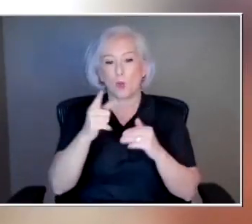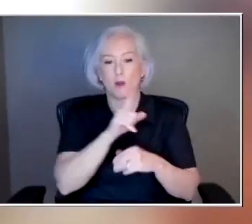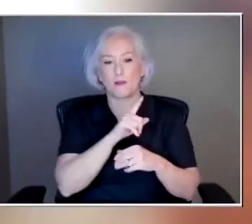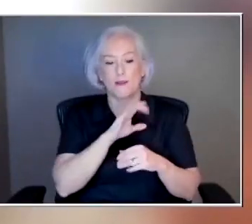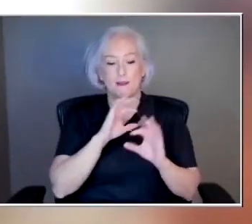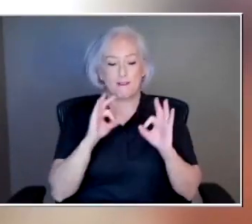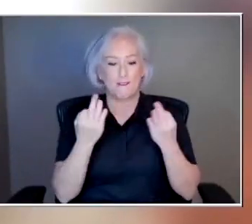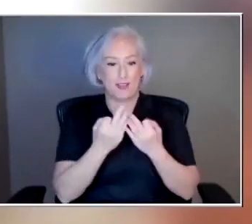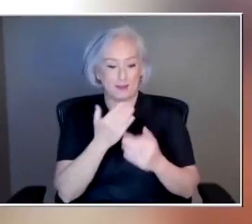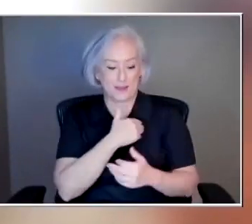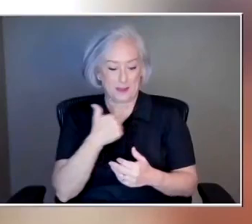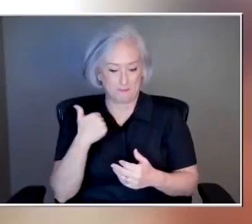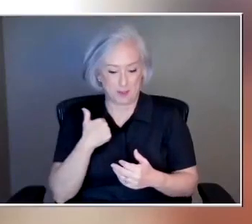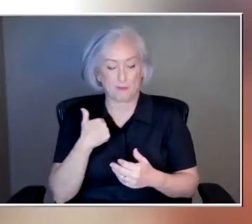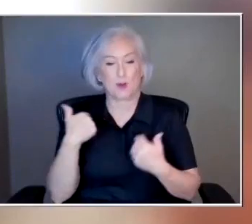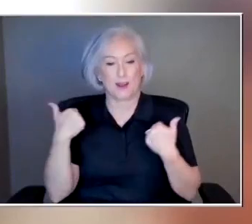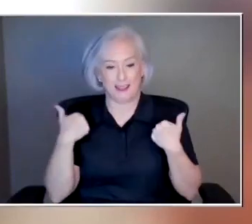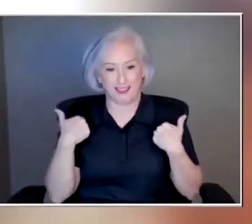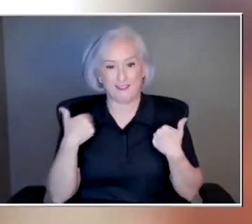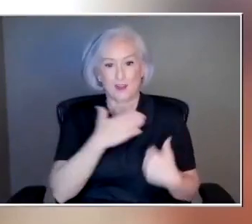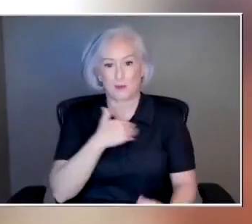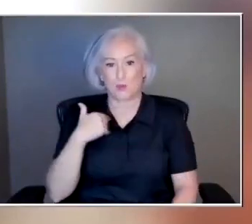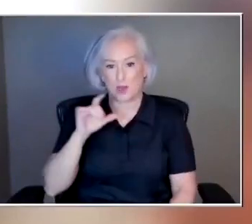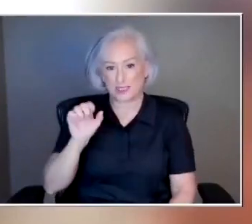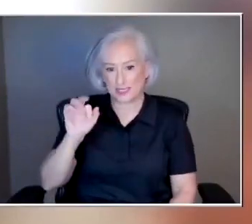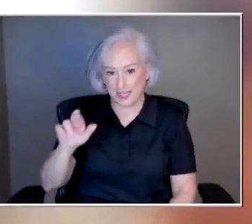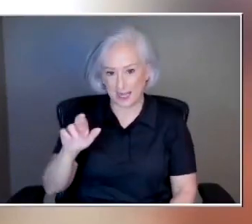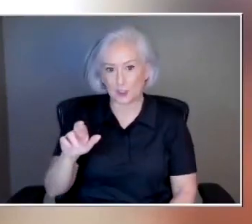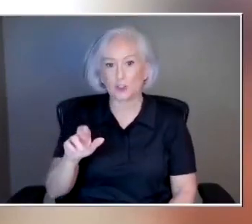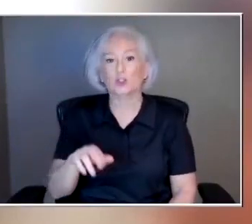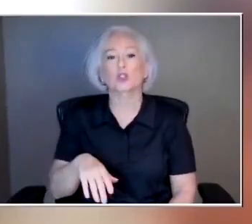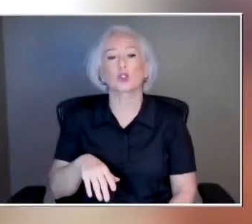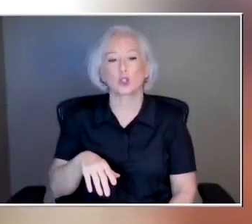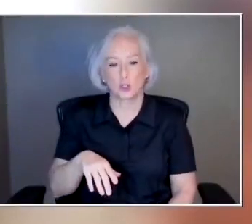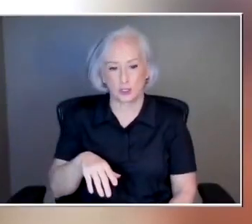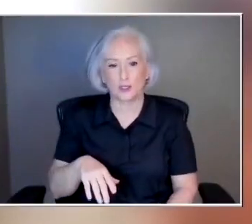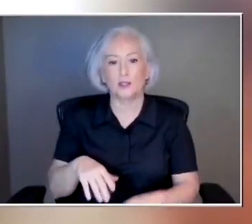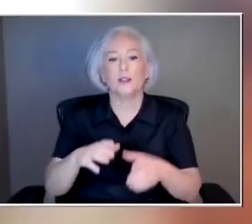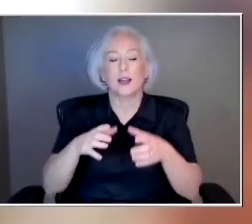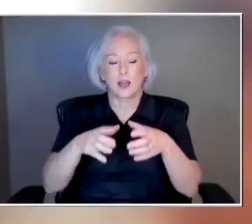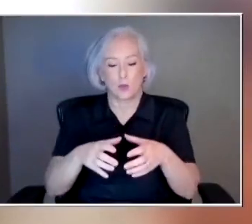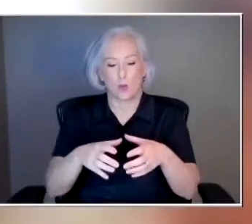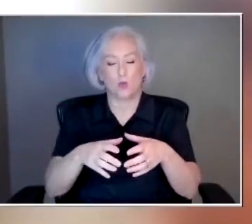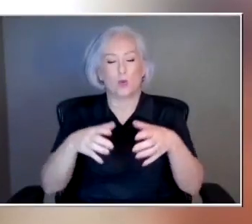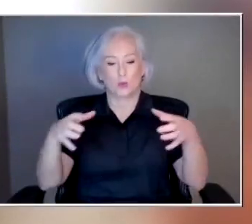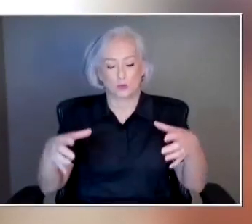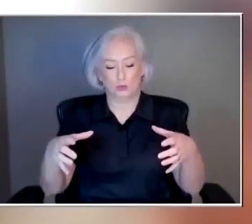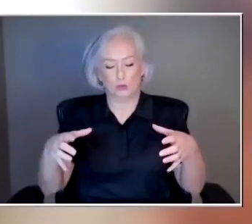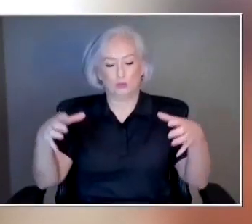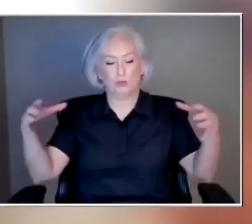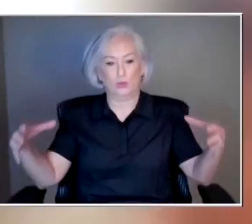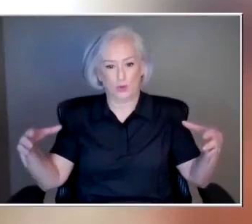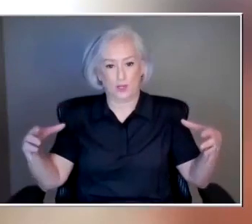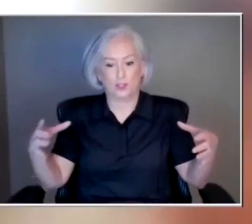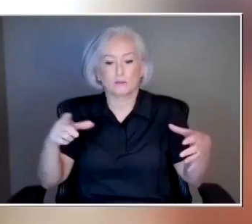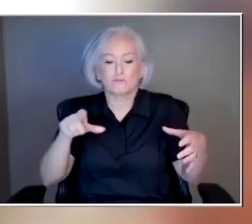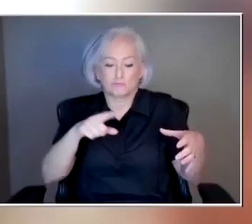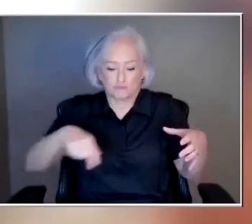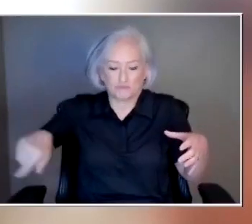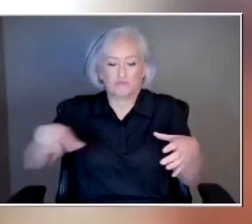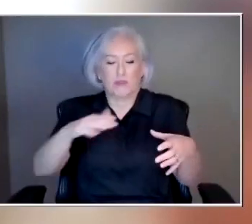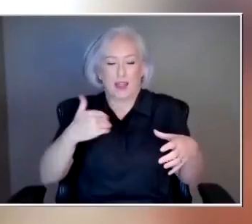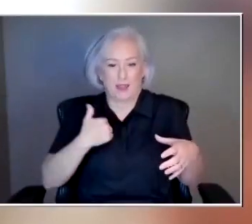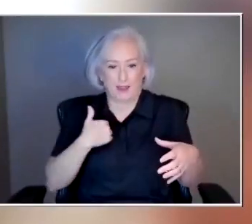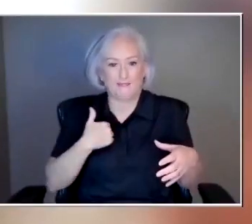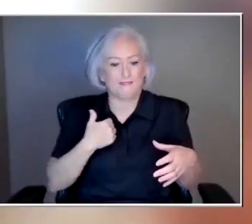into account both sides of the families and up to second and third degree relatives, should get tested. Patients who have any family